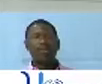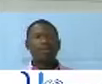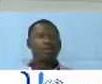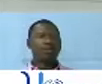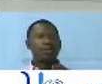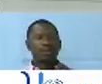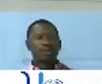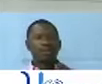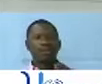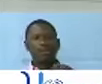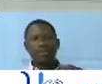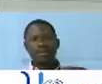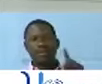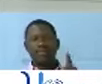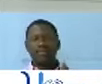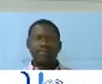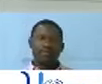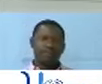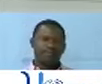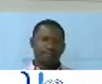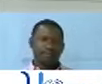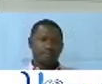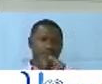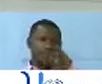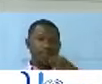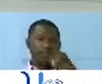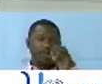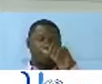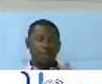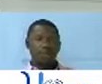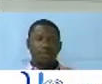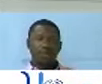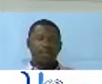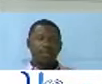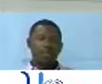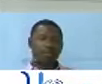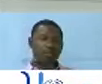2011. January 2011. And